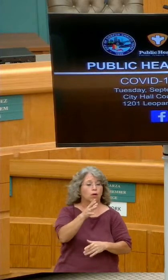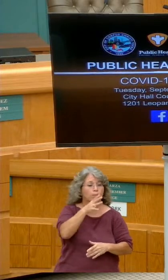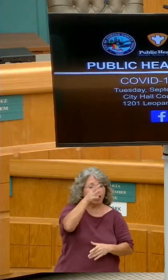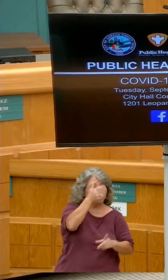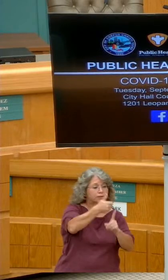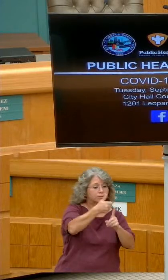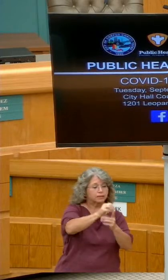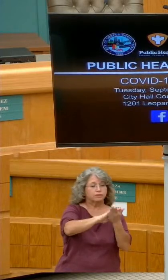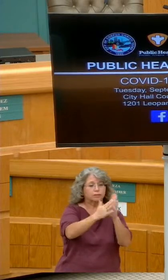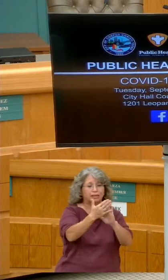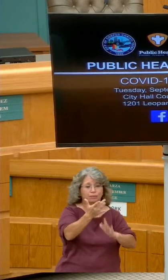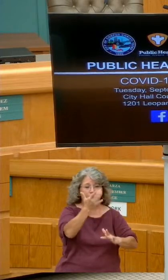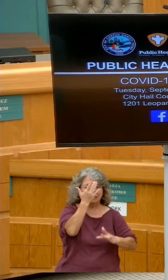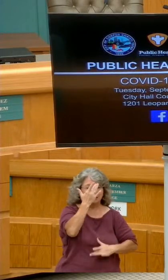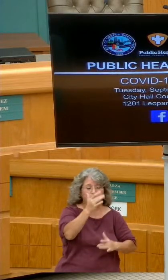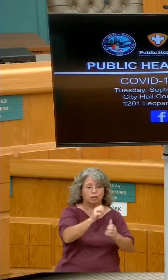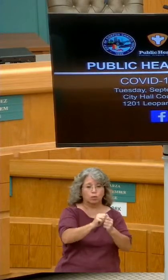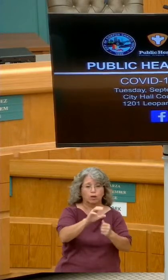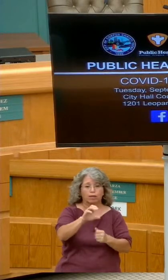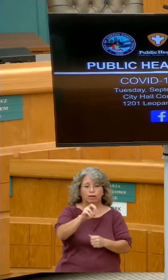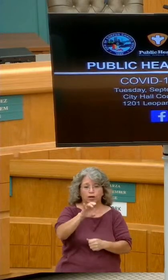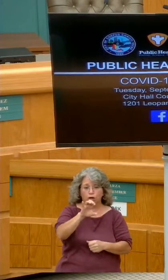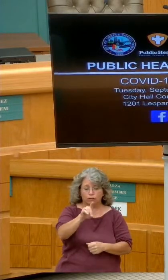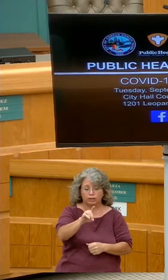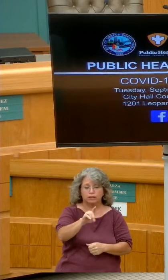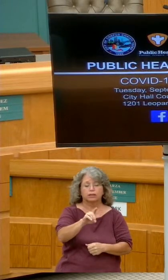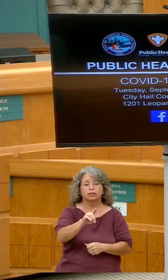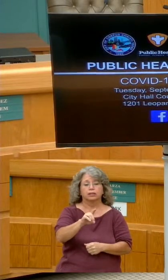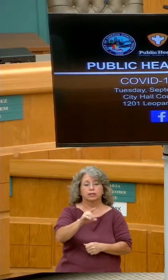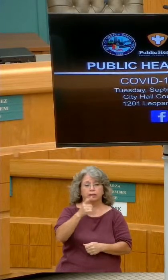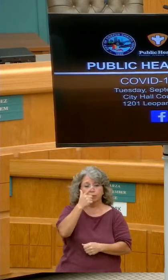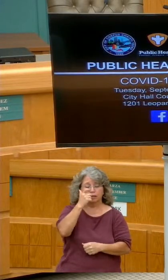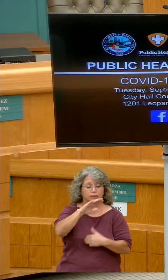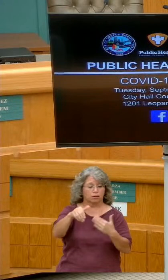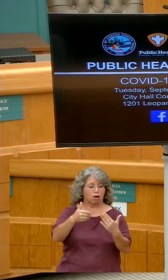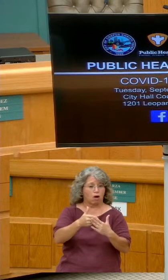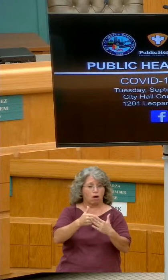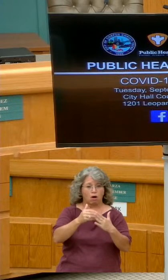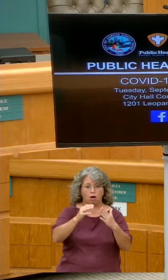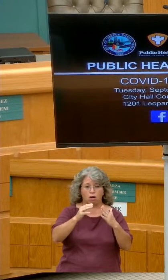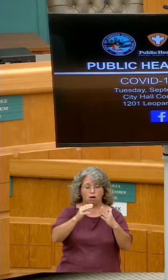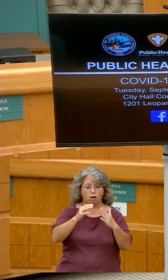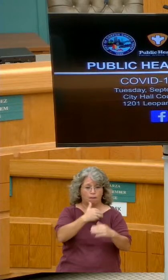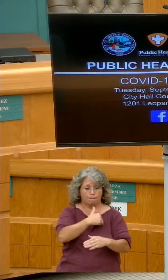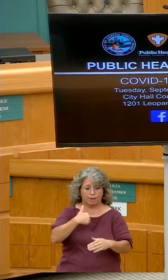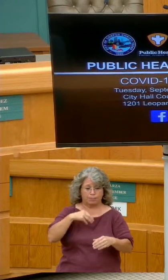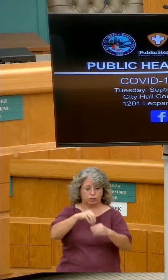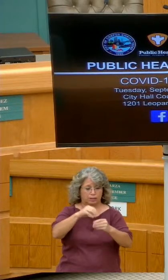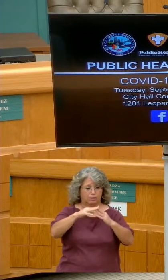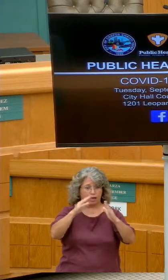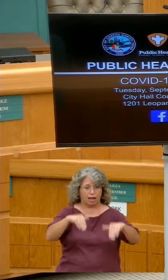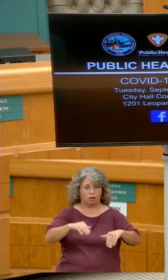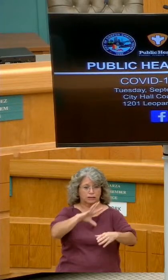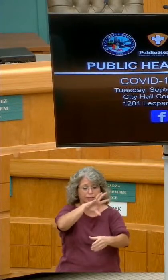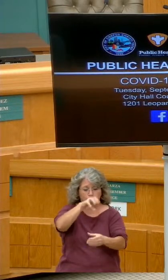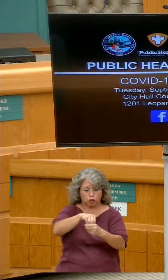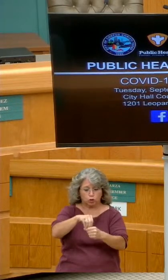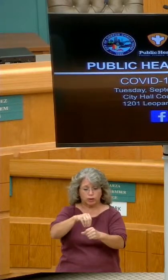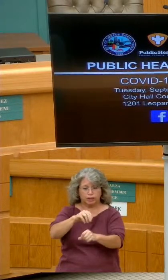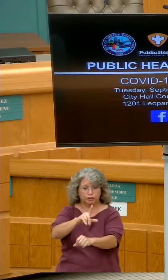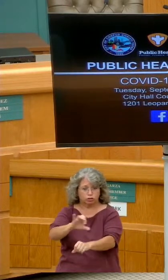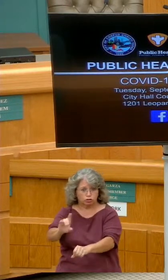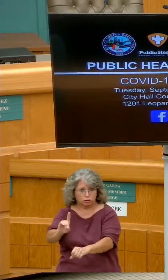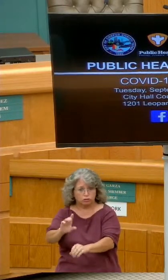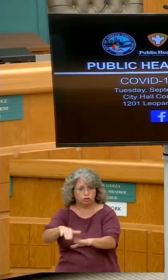especially if it's with COVID, since household members, including their child, would have to stay out of school for the entire